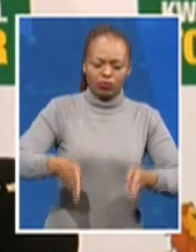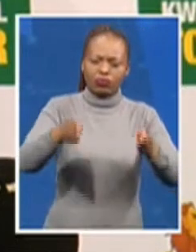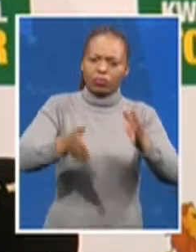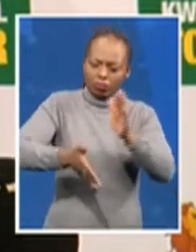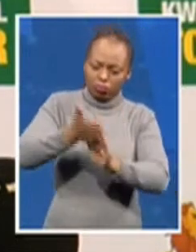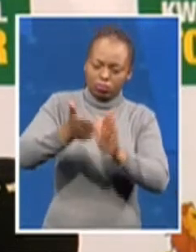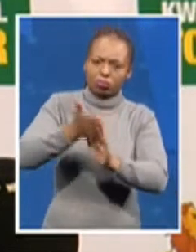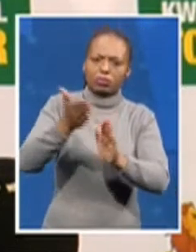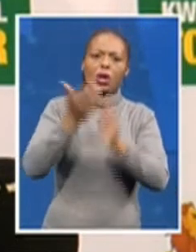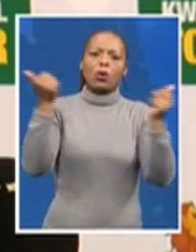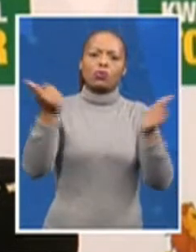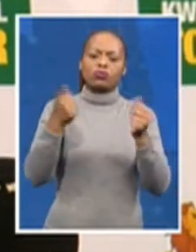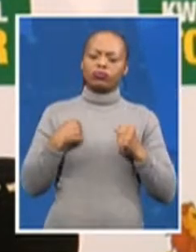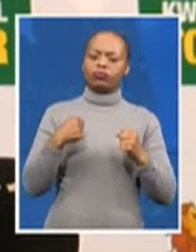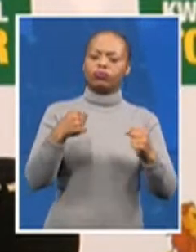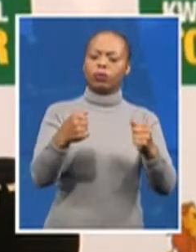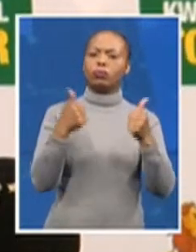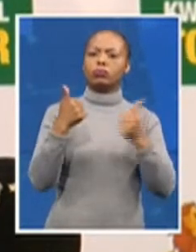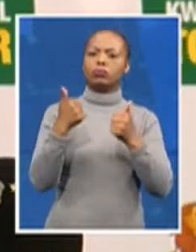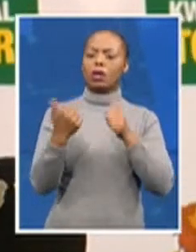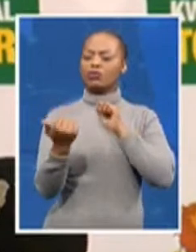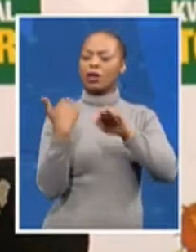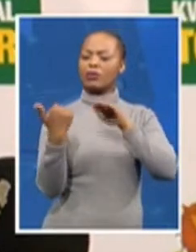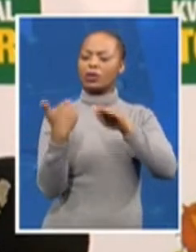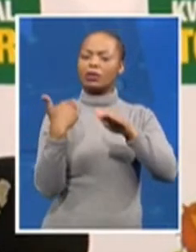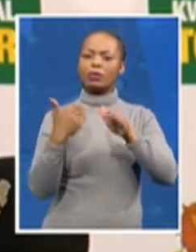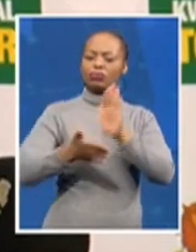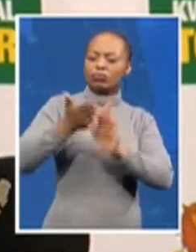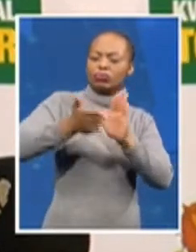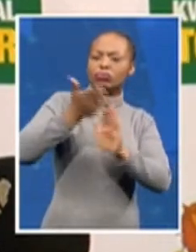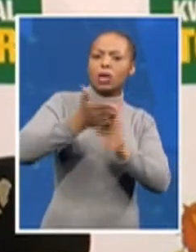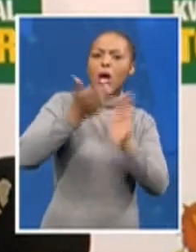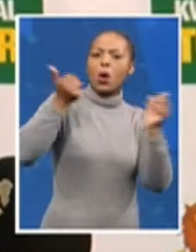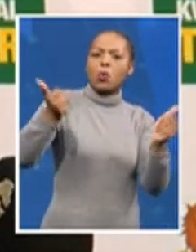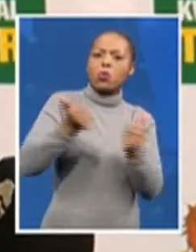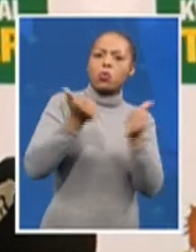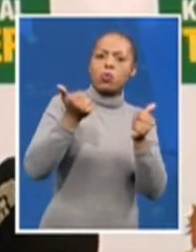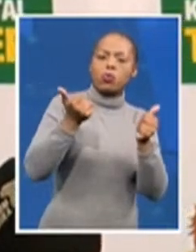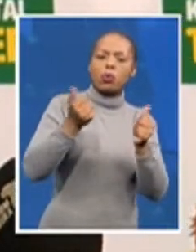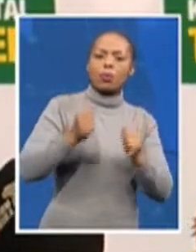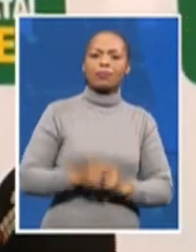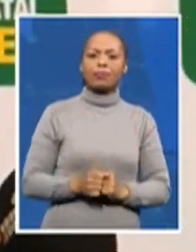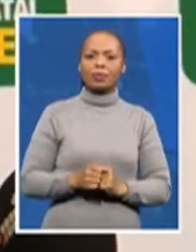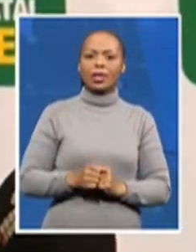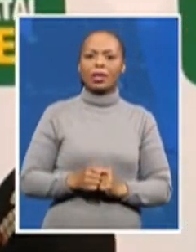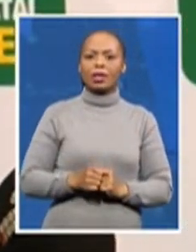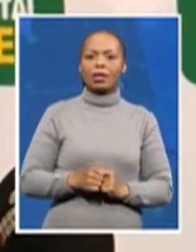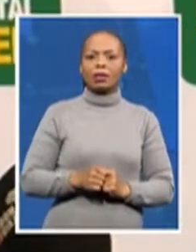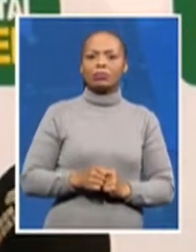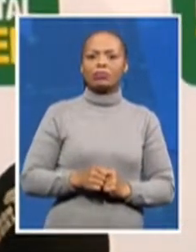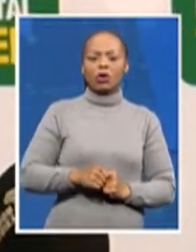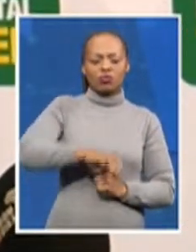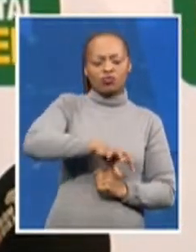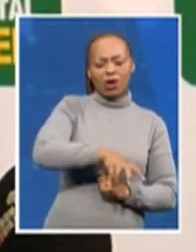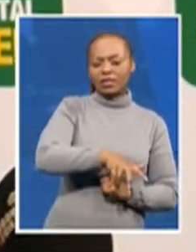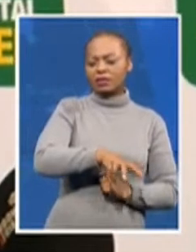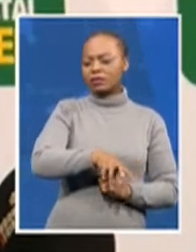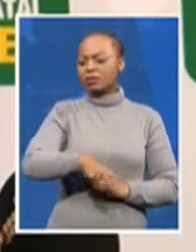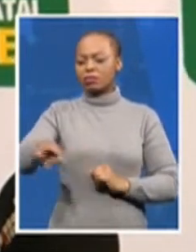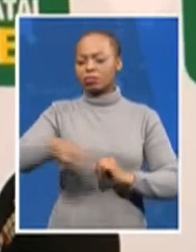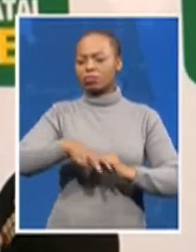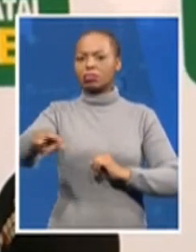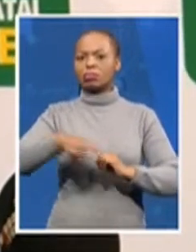flowing. The movement on our roads point to an economy that is faster returning to